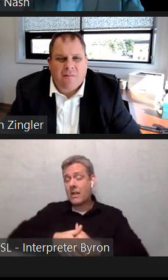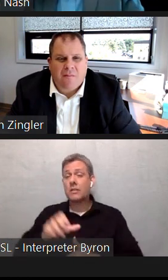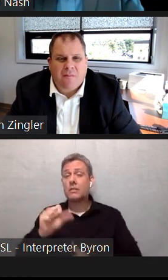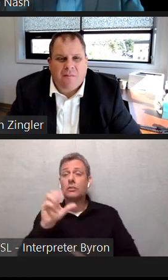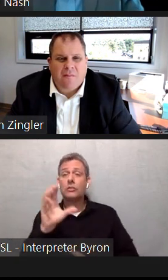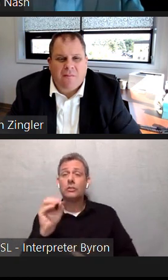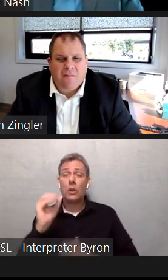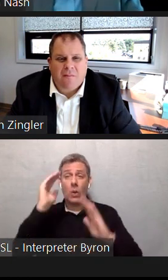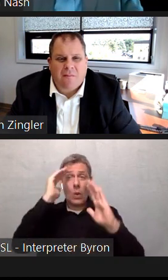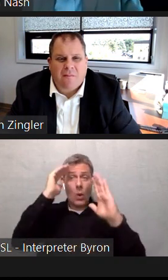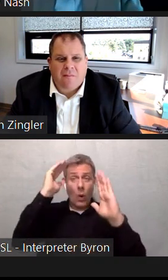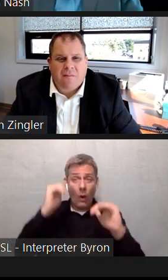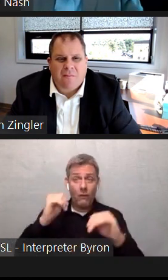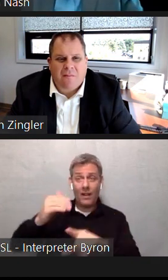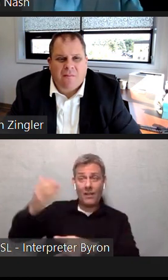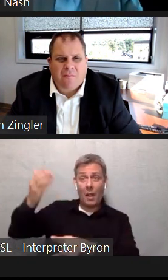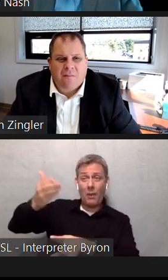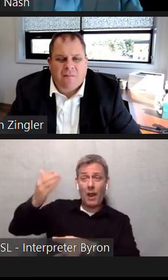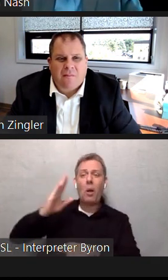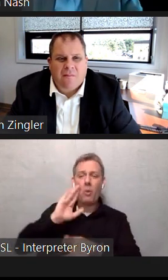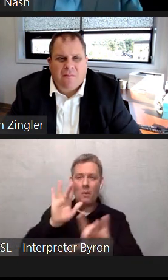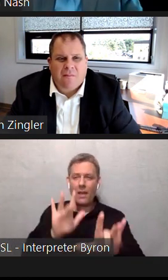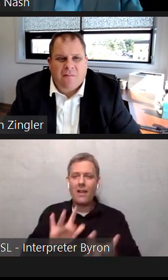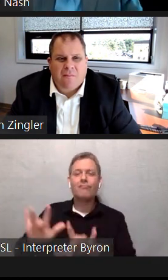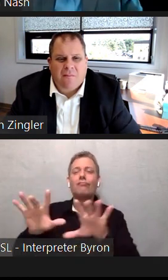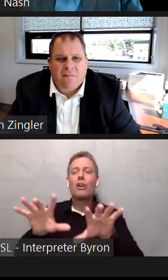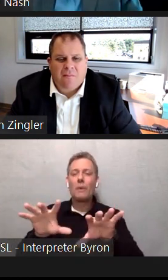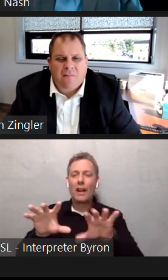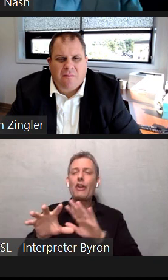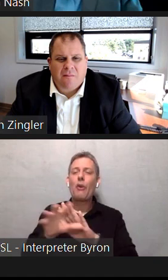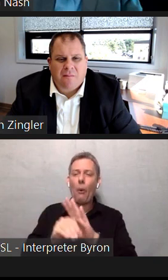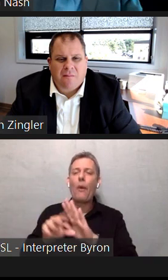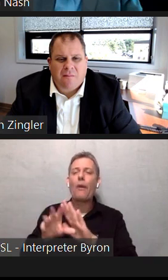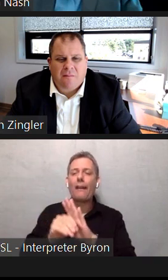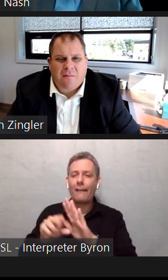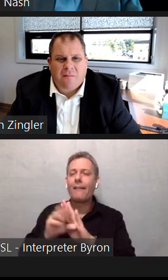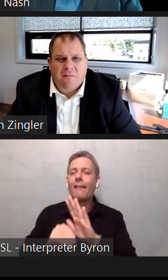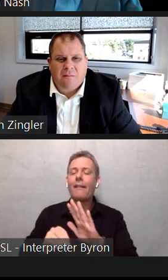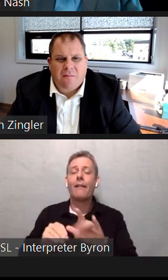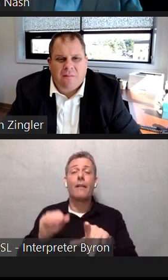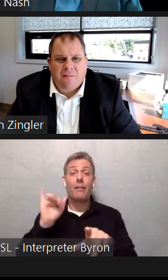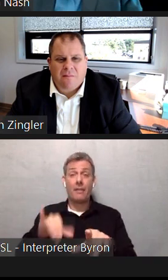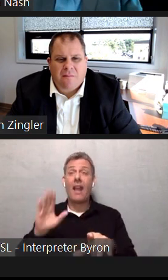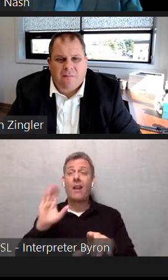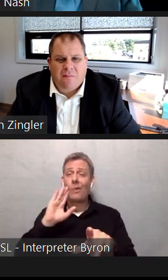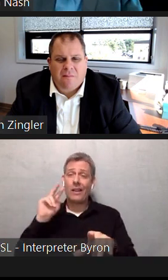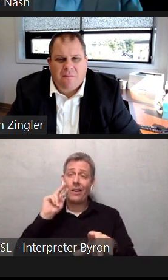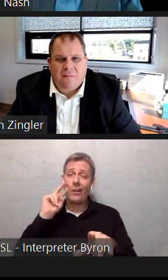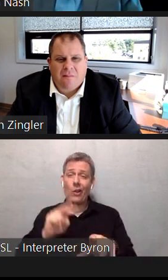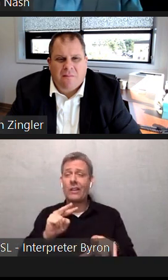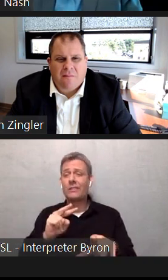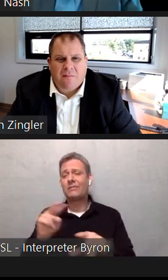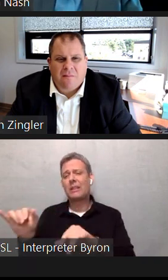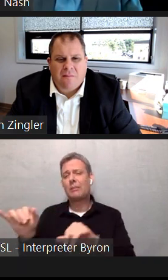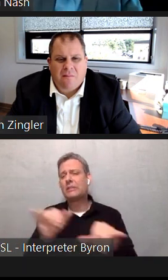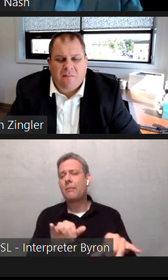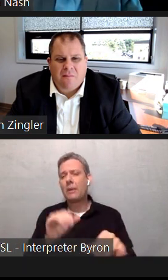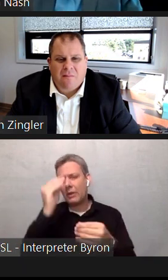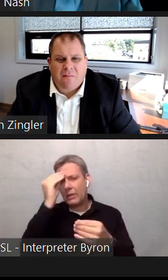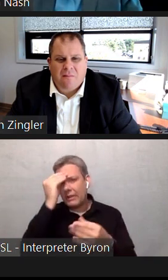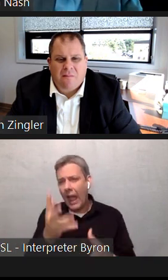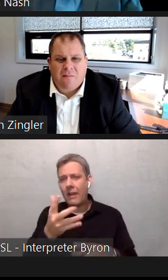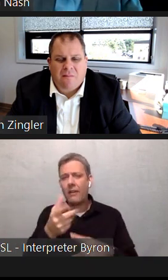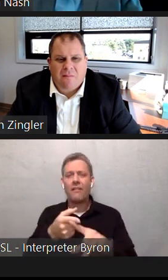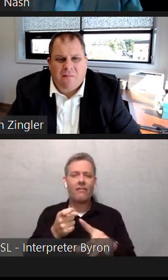Hopefully the presentation will be recorded from today. Each chapter of the ARC can look at some similar data based on the vaccinations,